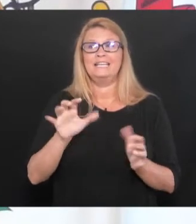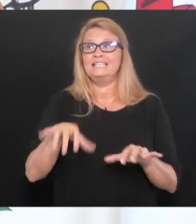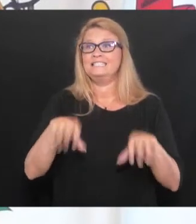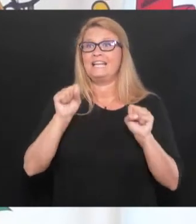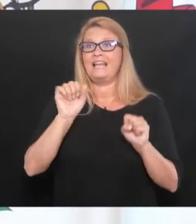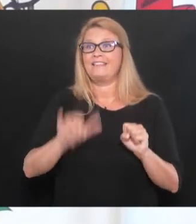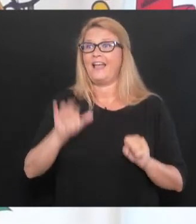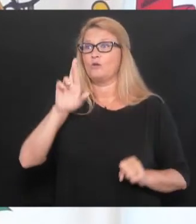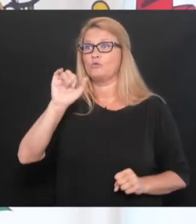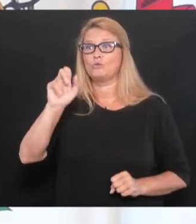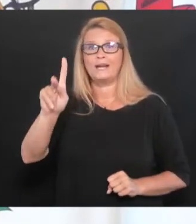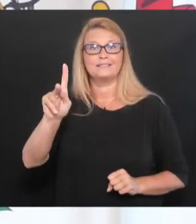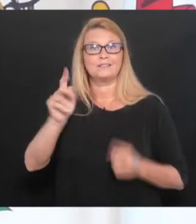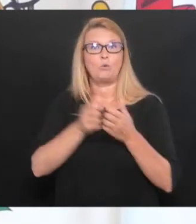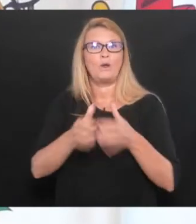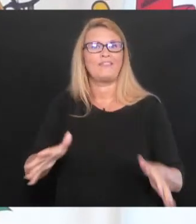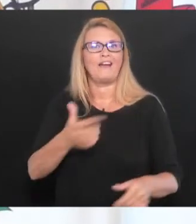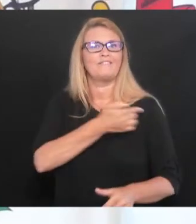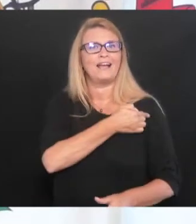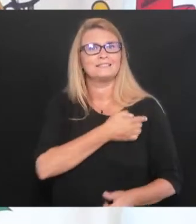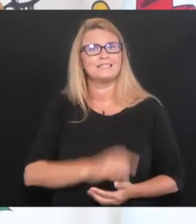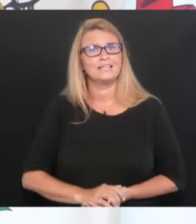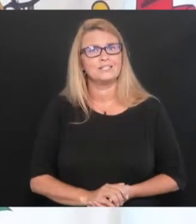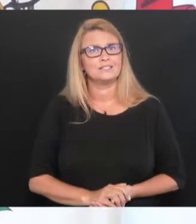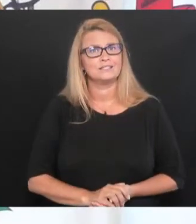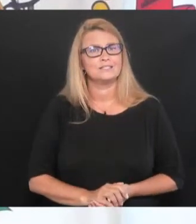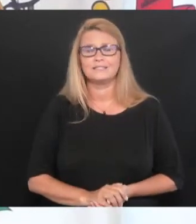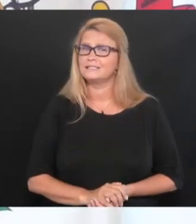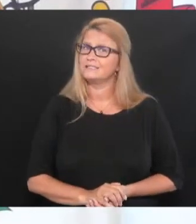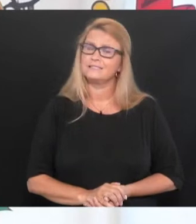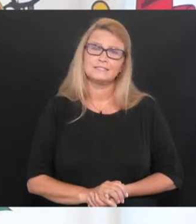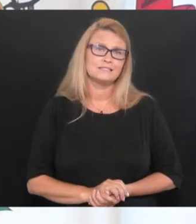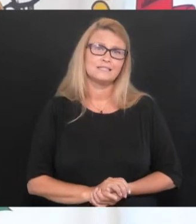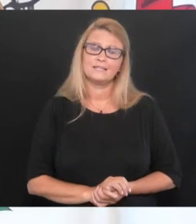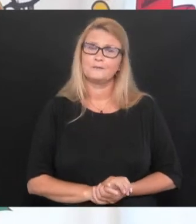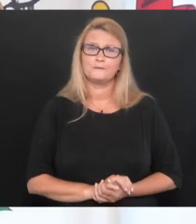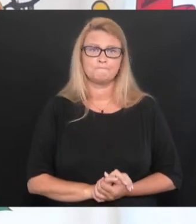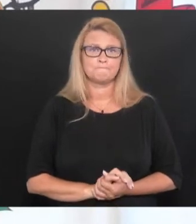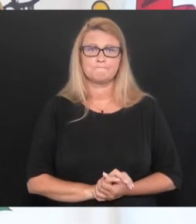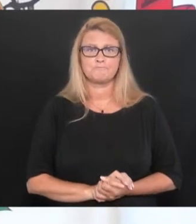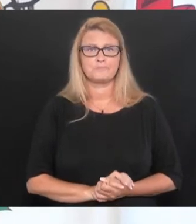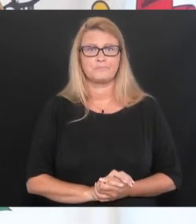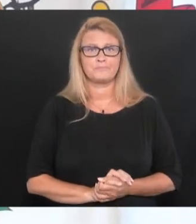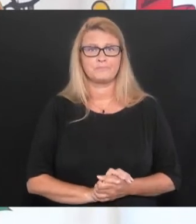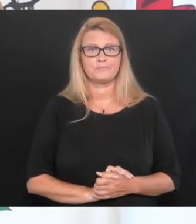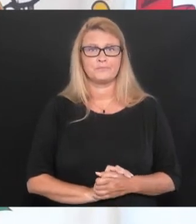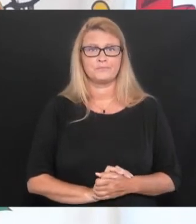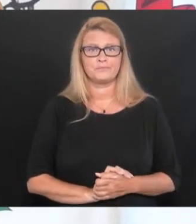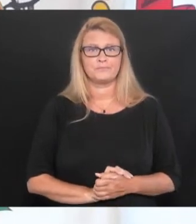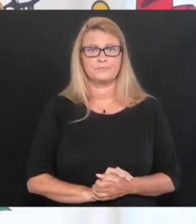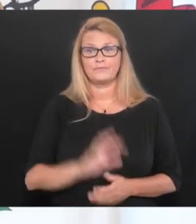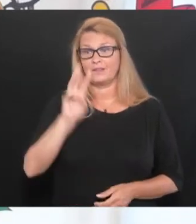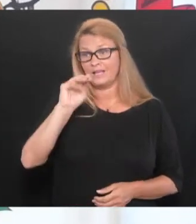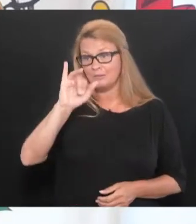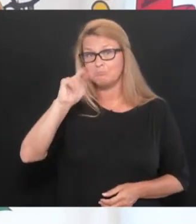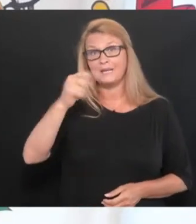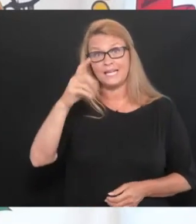vaccinated. I mean, you're just absolutely asking for it. And so Mingo